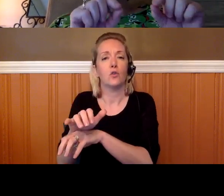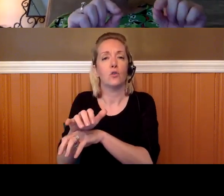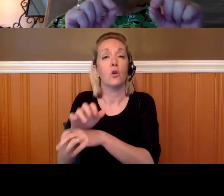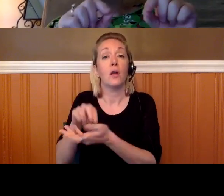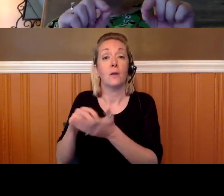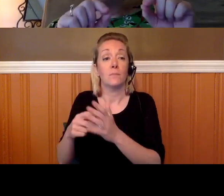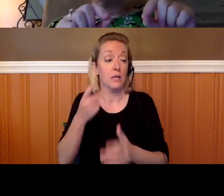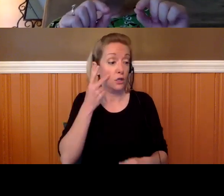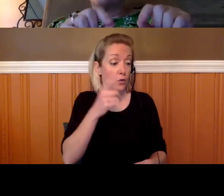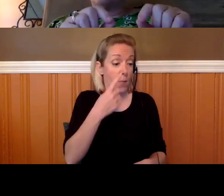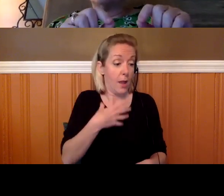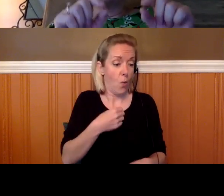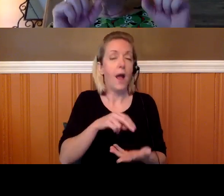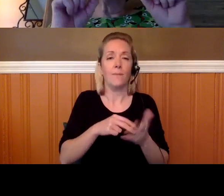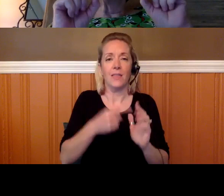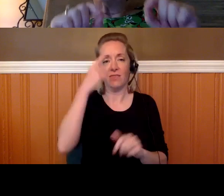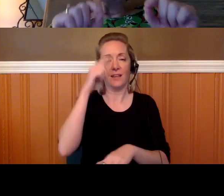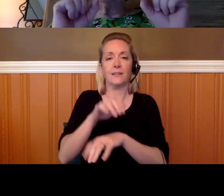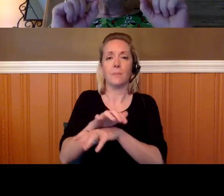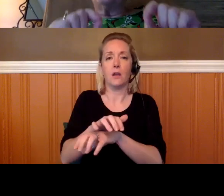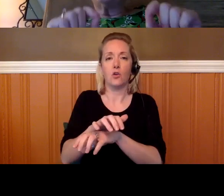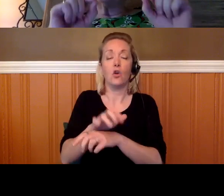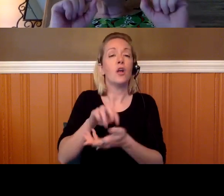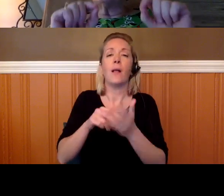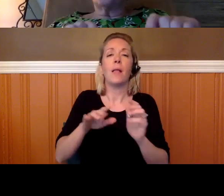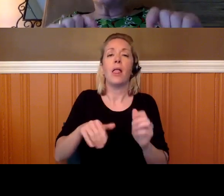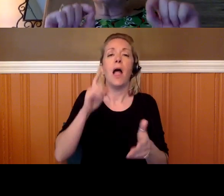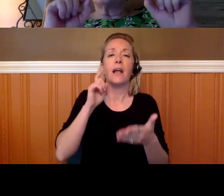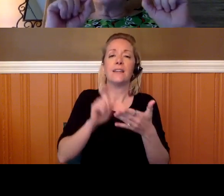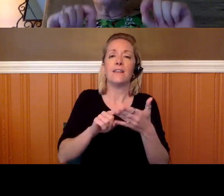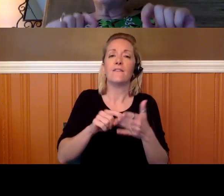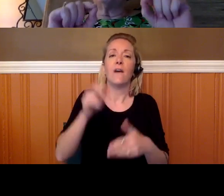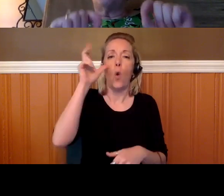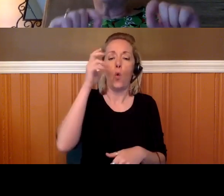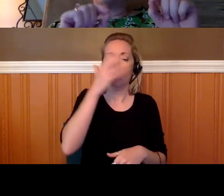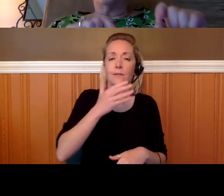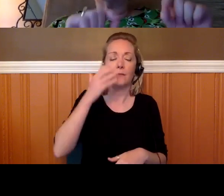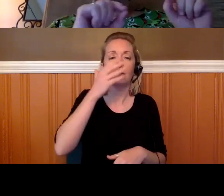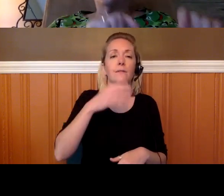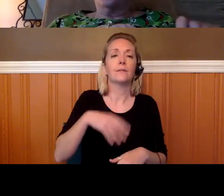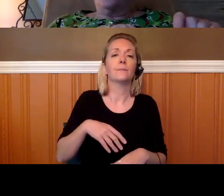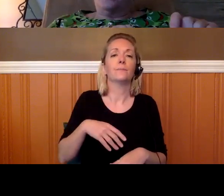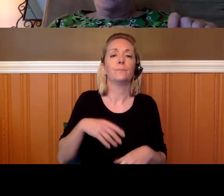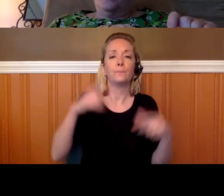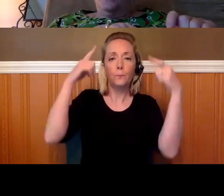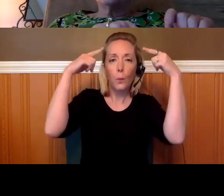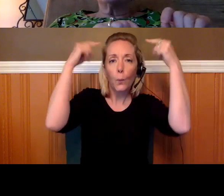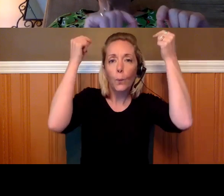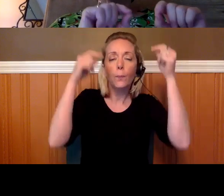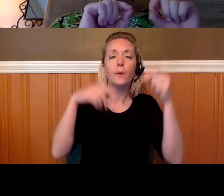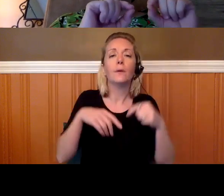out salient features of horse and what makes a horse a horse. So she can